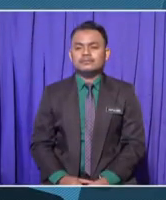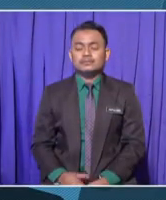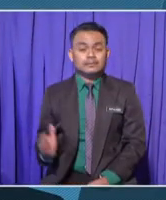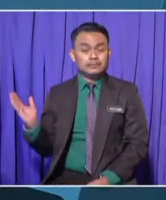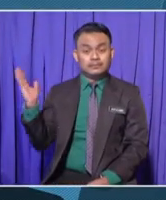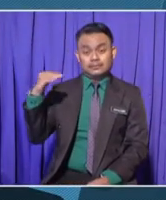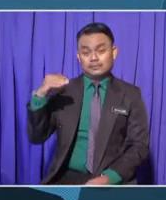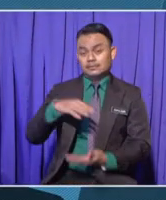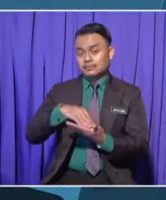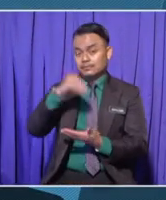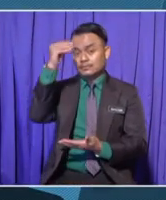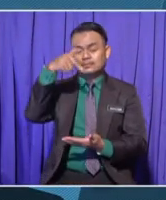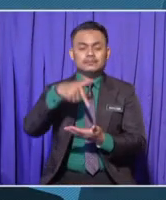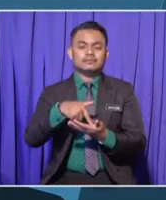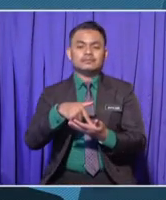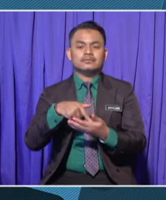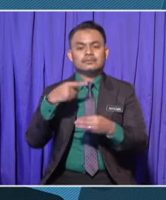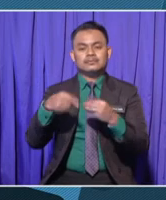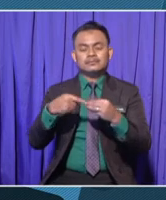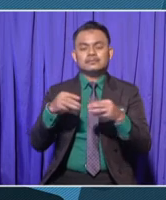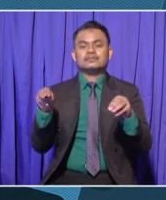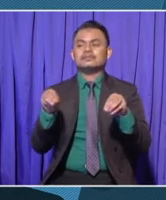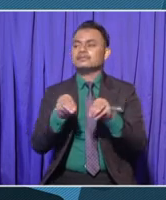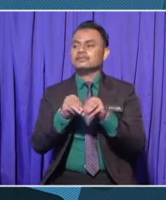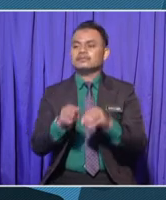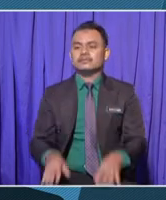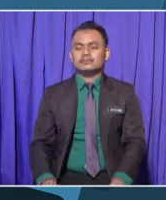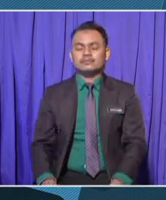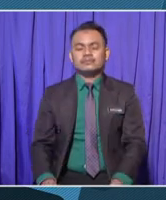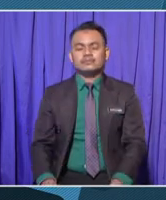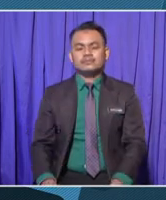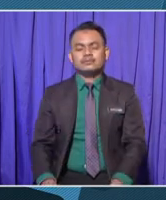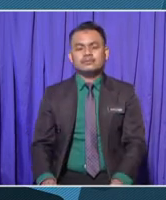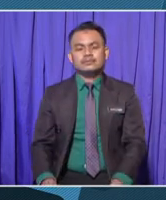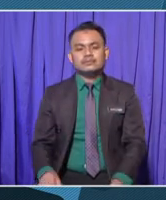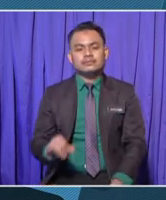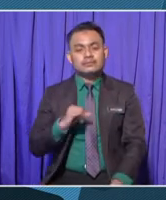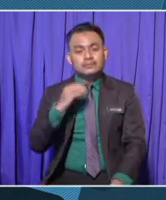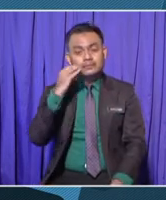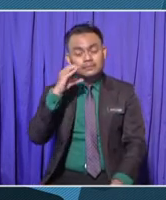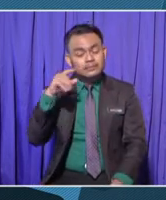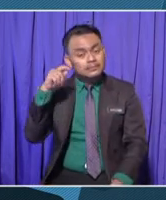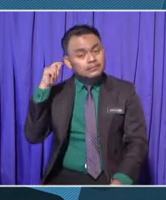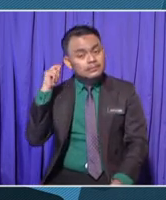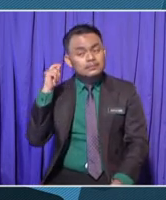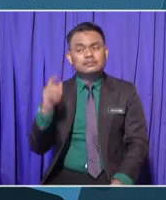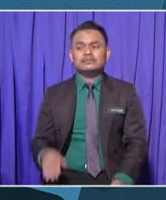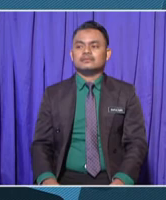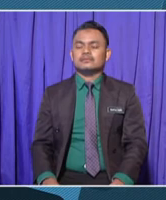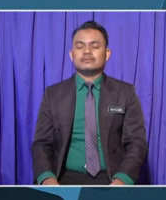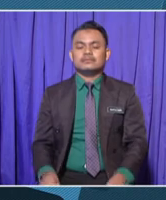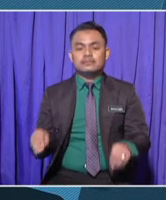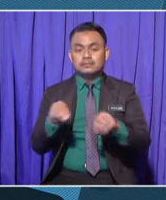Let's explore more about magnets. As I've told you earlier, a